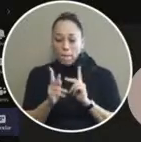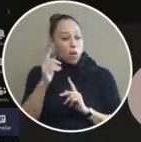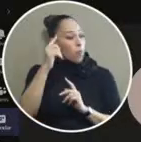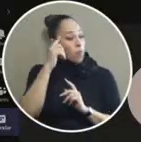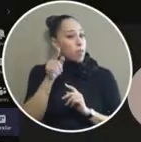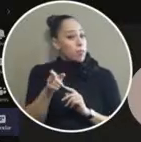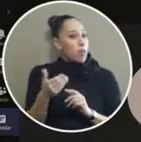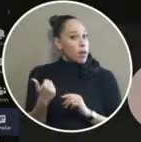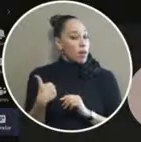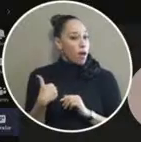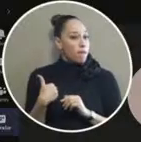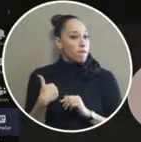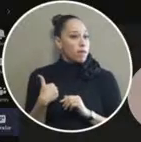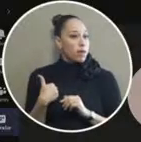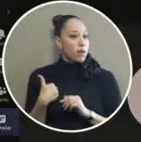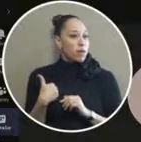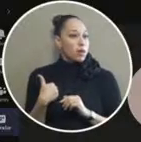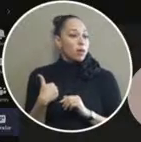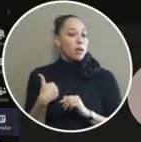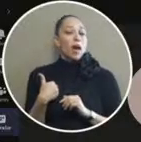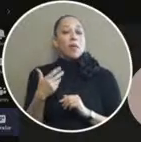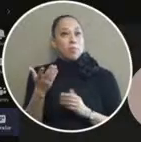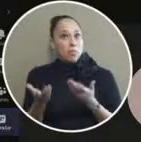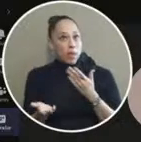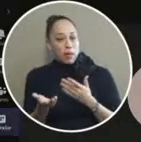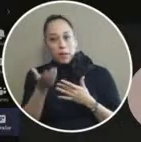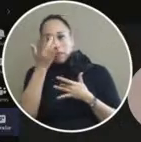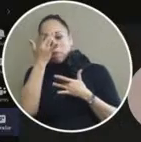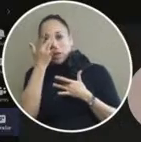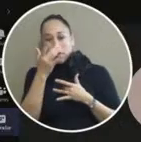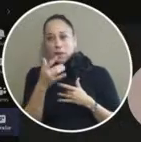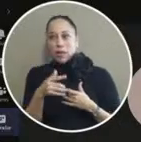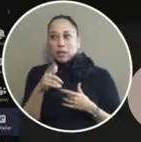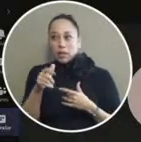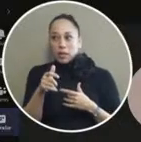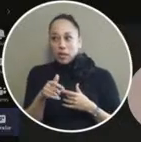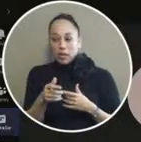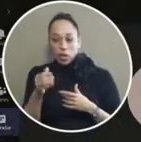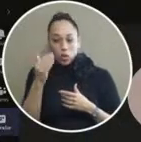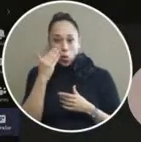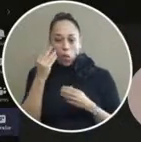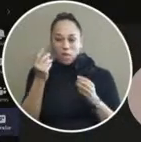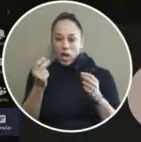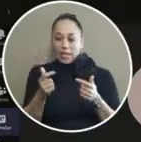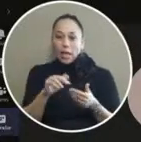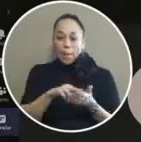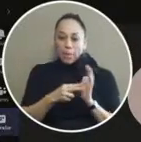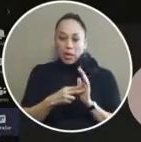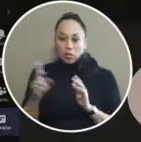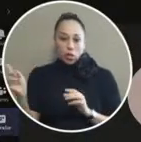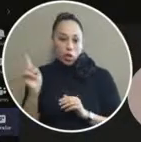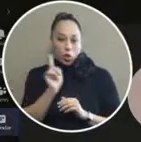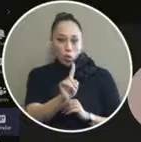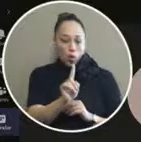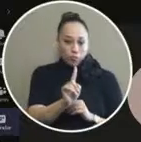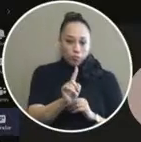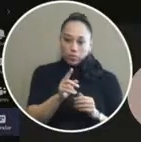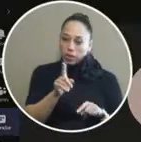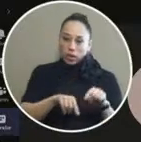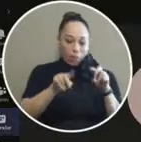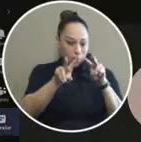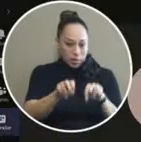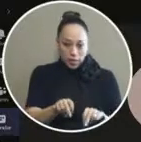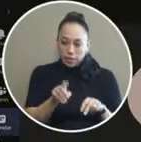that if they think that they've been infected, they need to behave as though they are infected, which means they go and they can be assessed, they